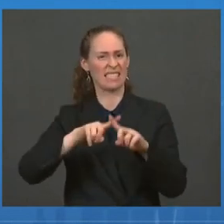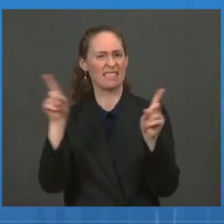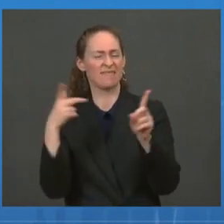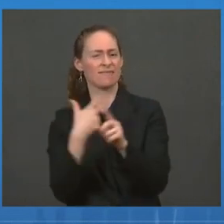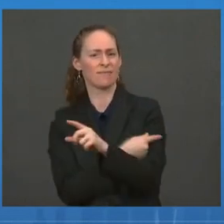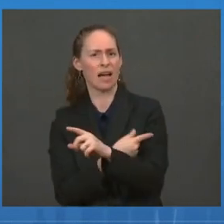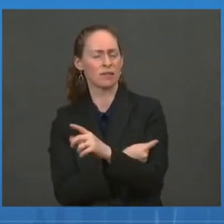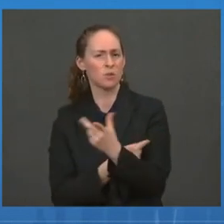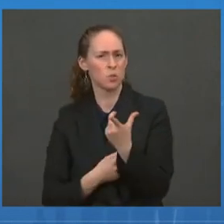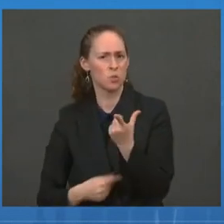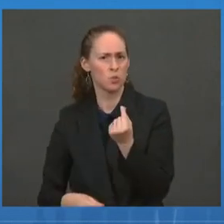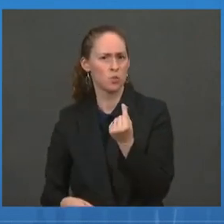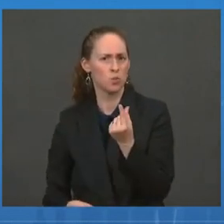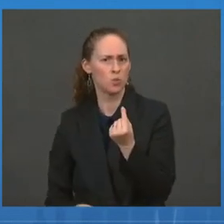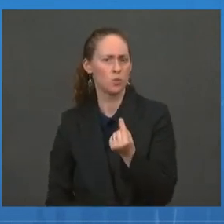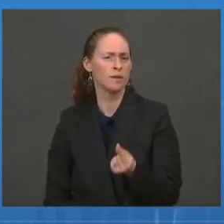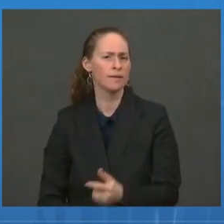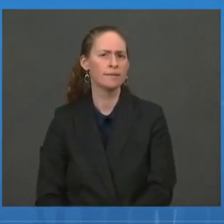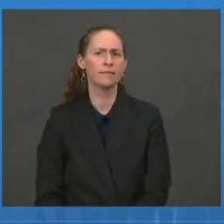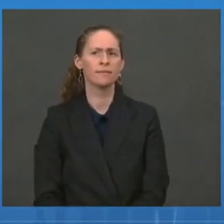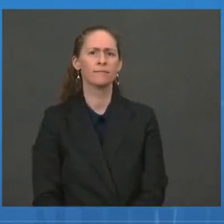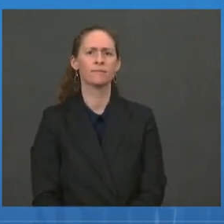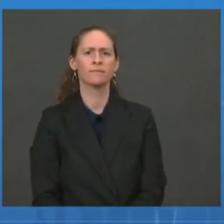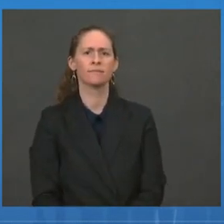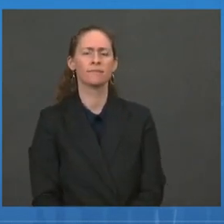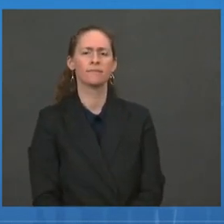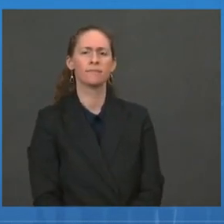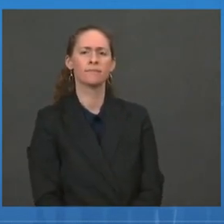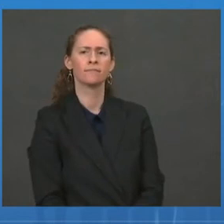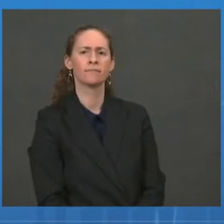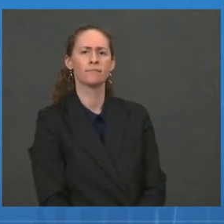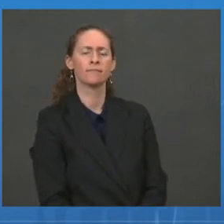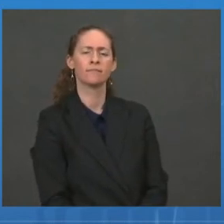prototype obviously the fda and cdc